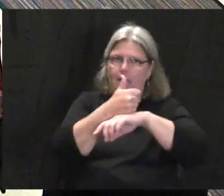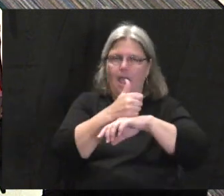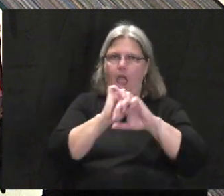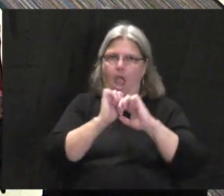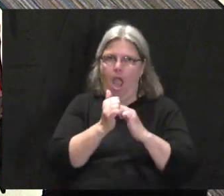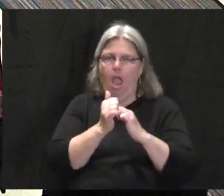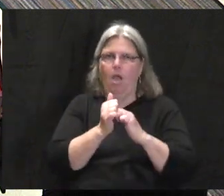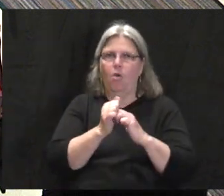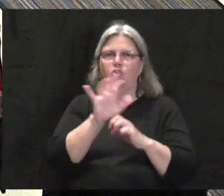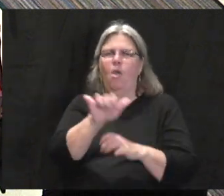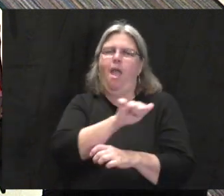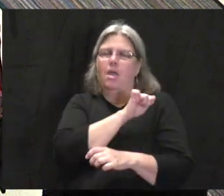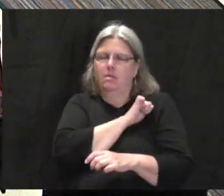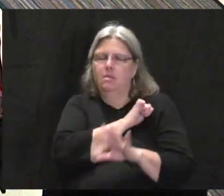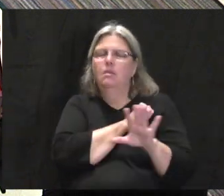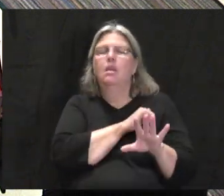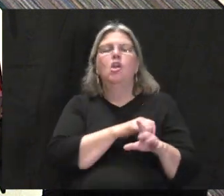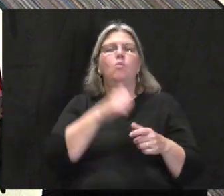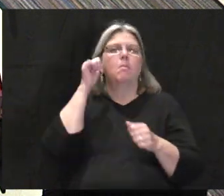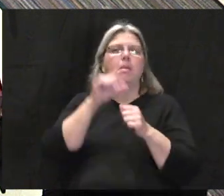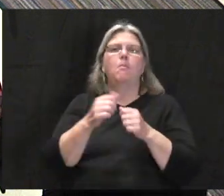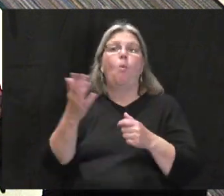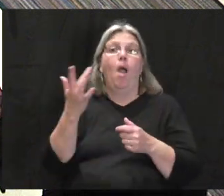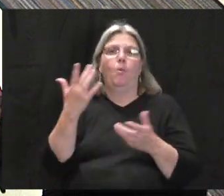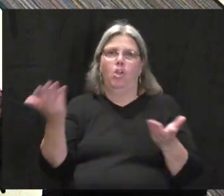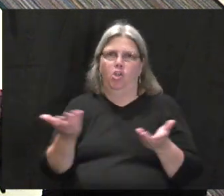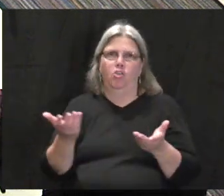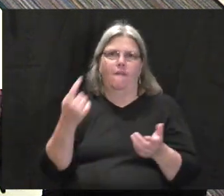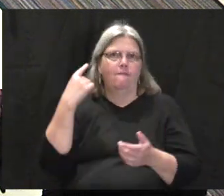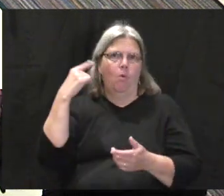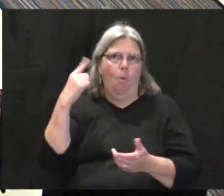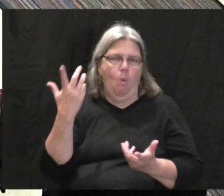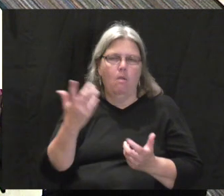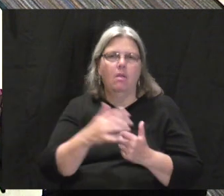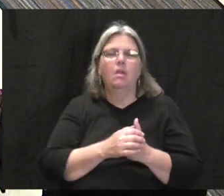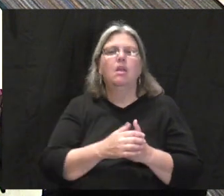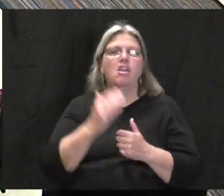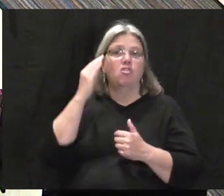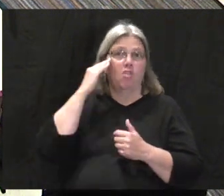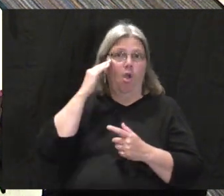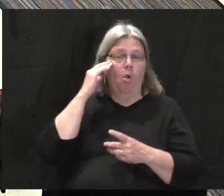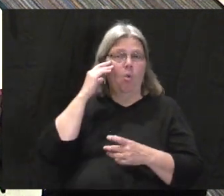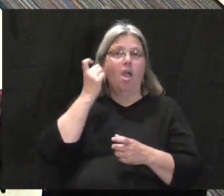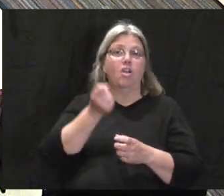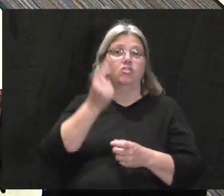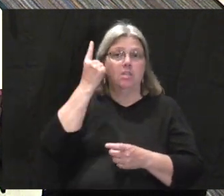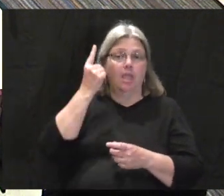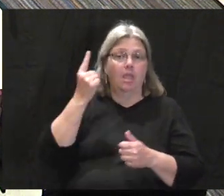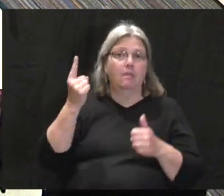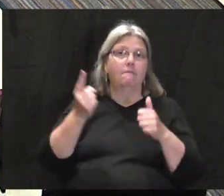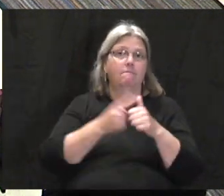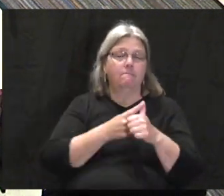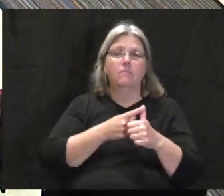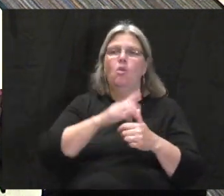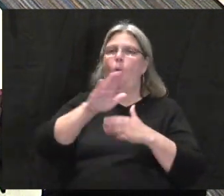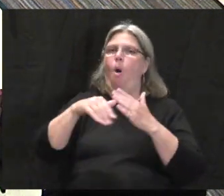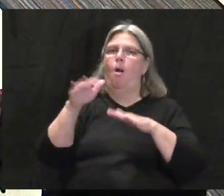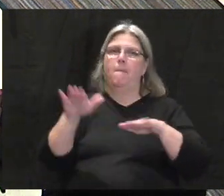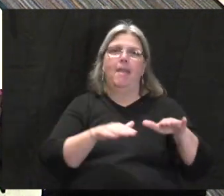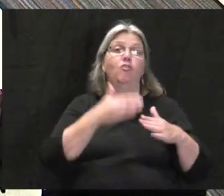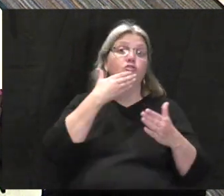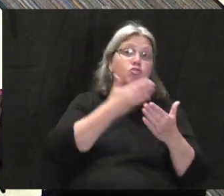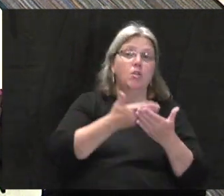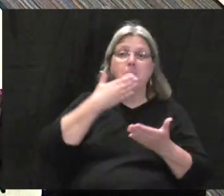it has something that causes it. Like there's a root cause, and that could be a good thing or a bad thing. And so just, again, being